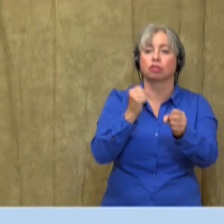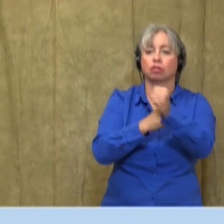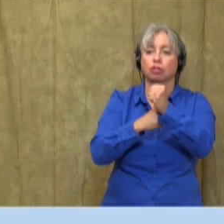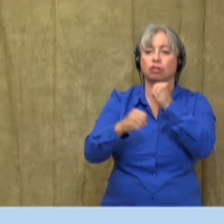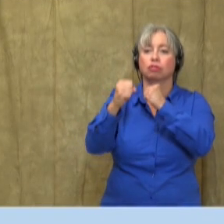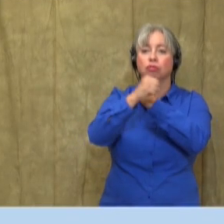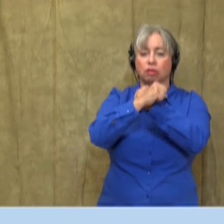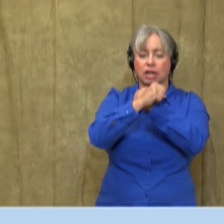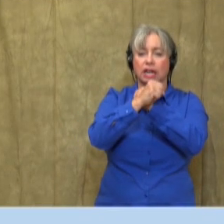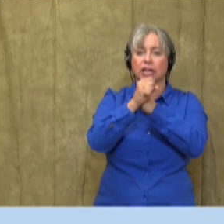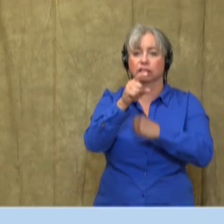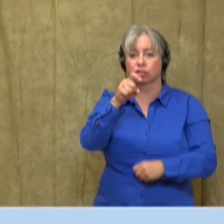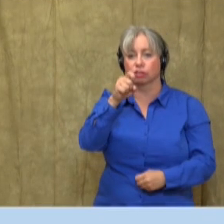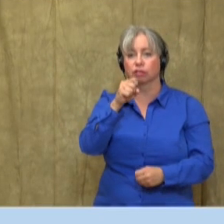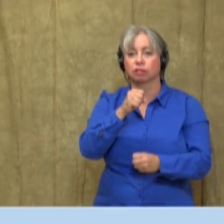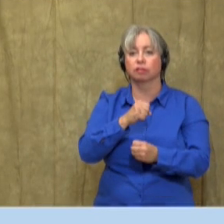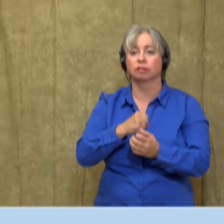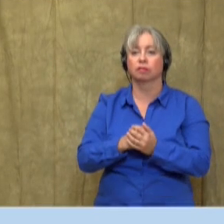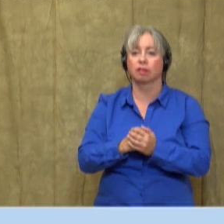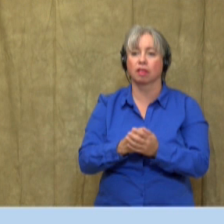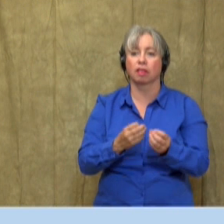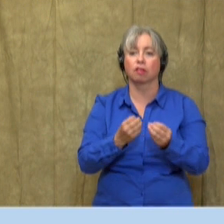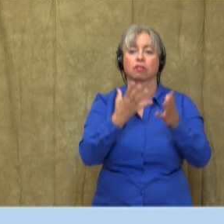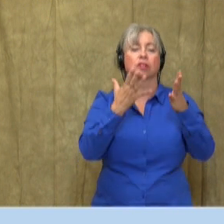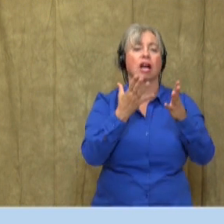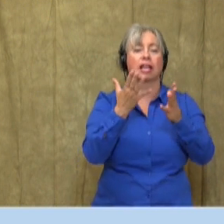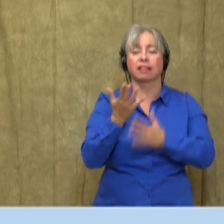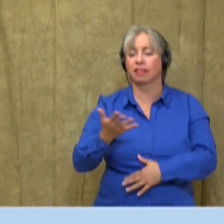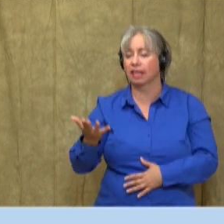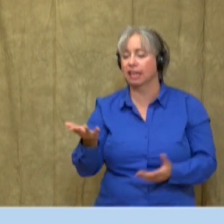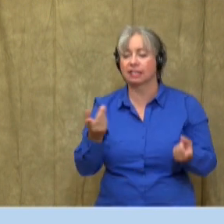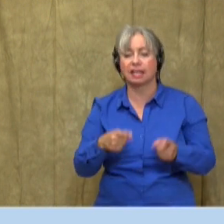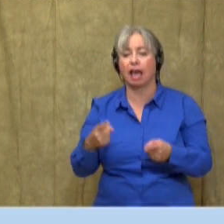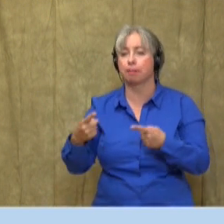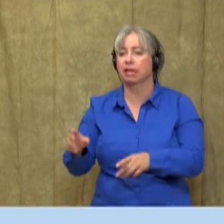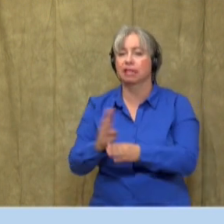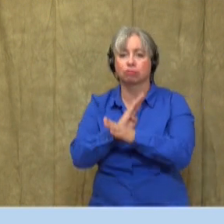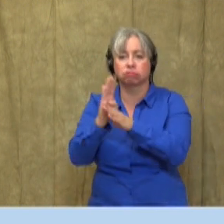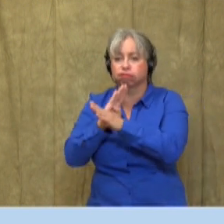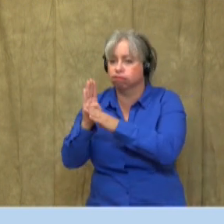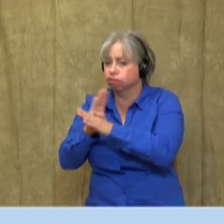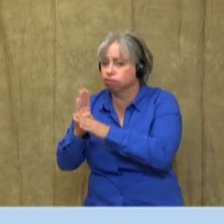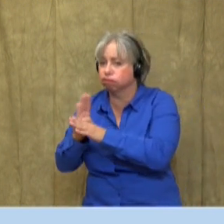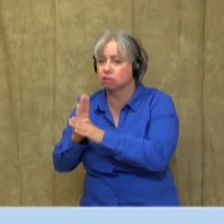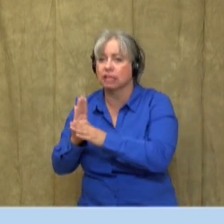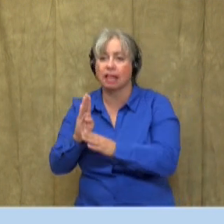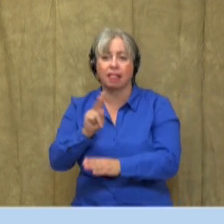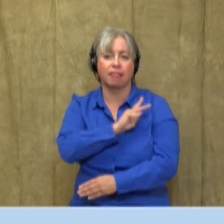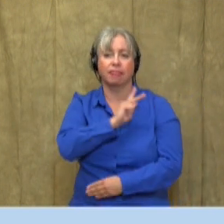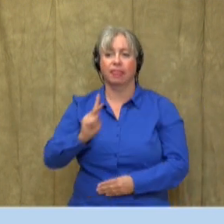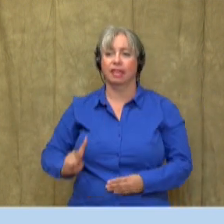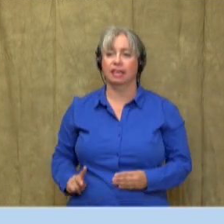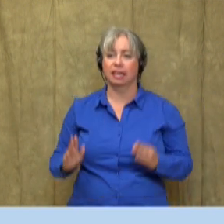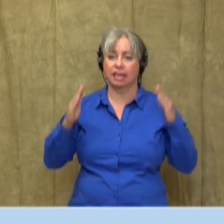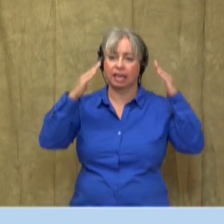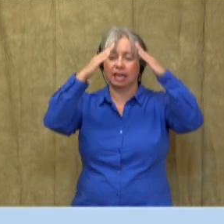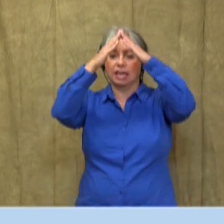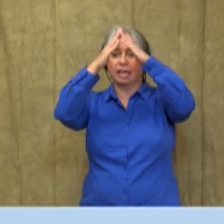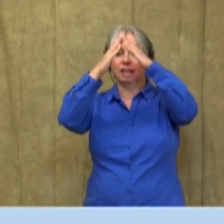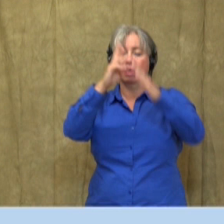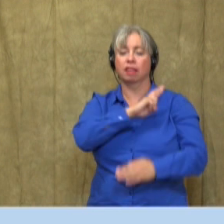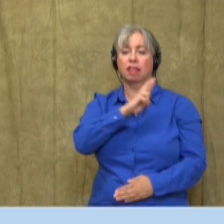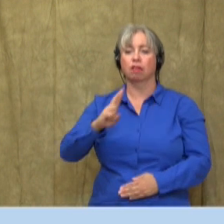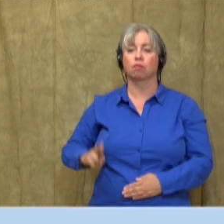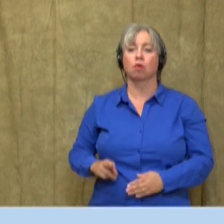going to notice there's a lot of stuff going on here. First of all, you have the king at the top, the king, the royal family,